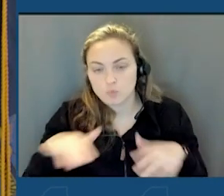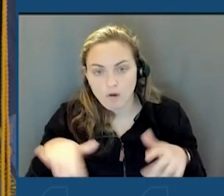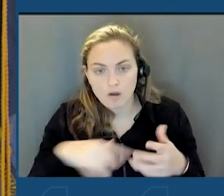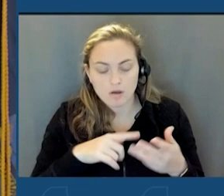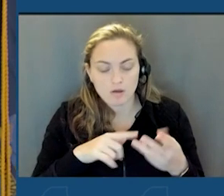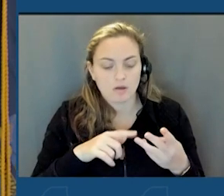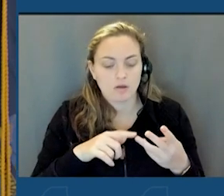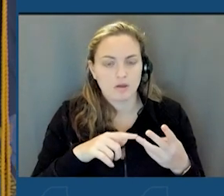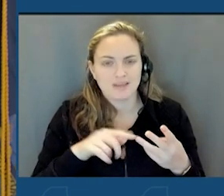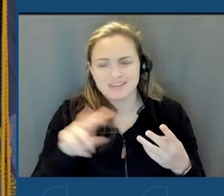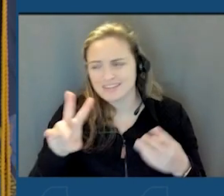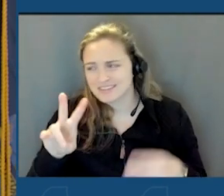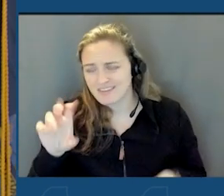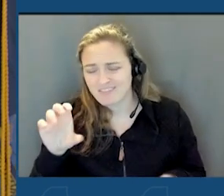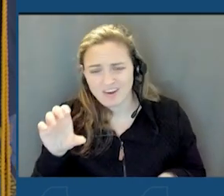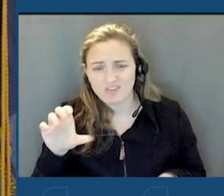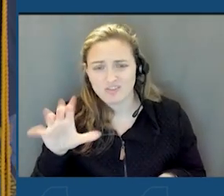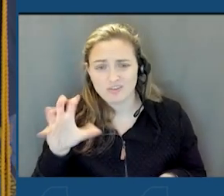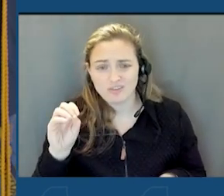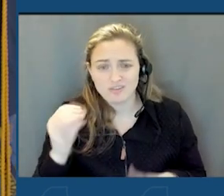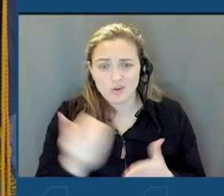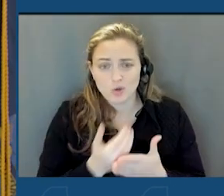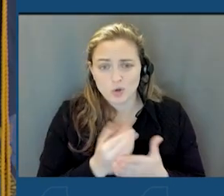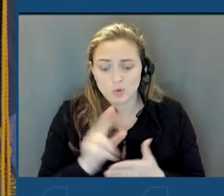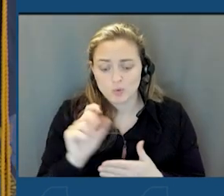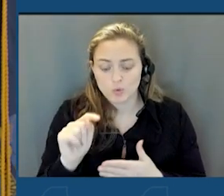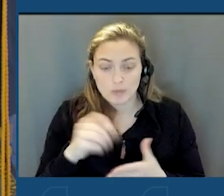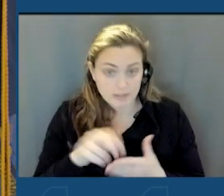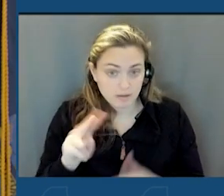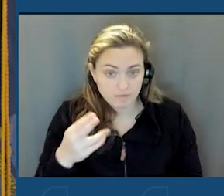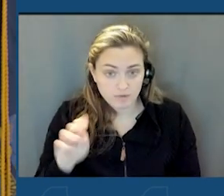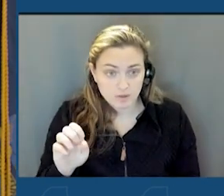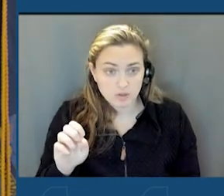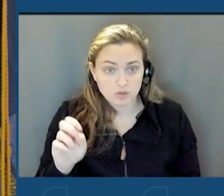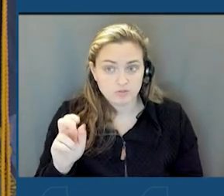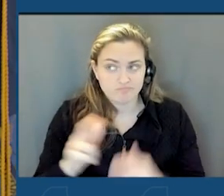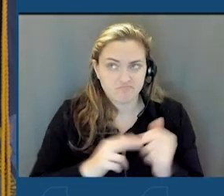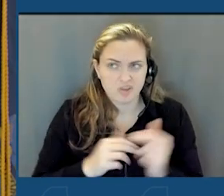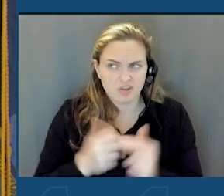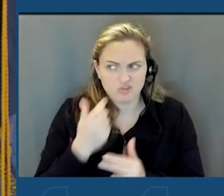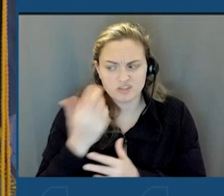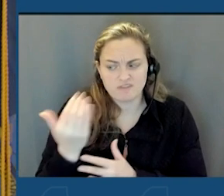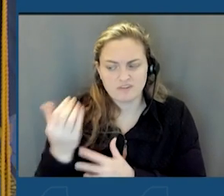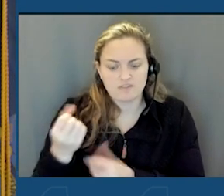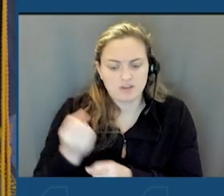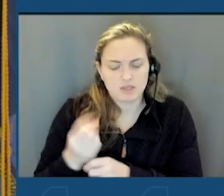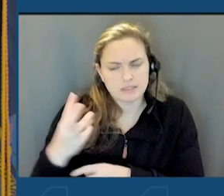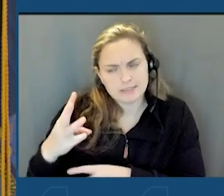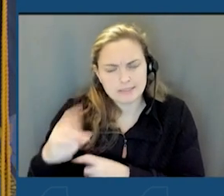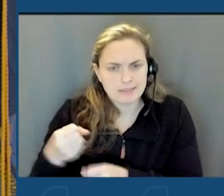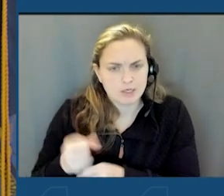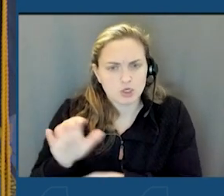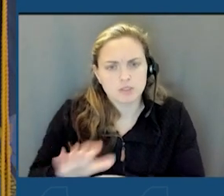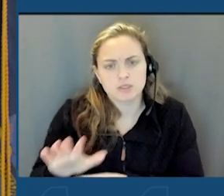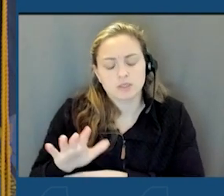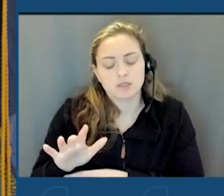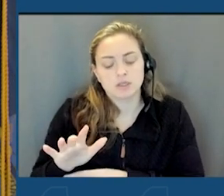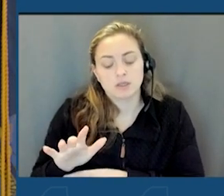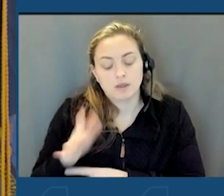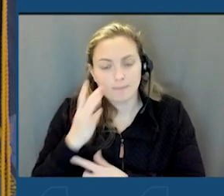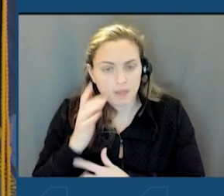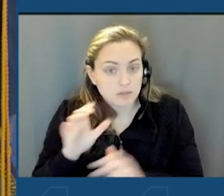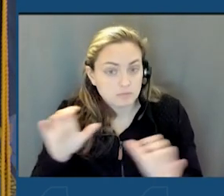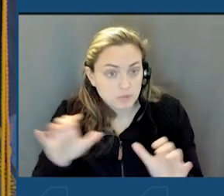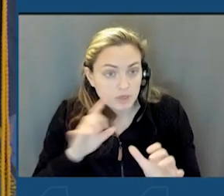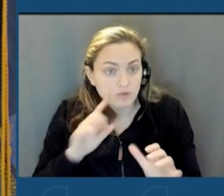have 750 new units in the village built over the last 15 years, 16 years. But because we did it because of the